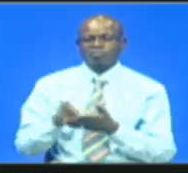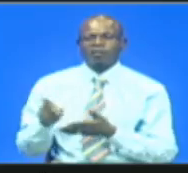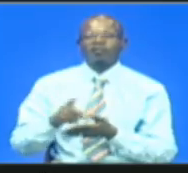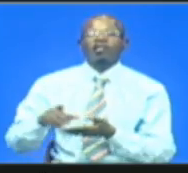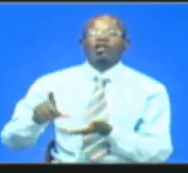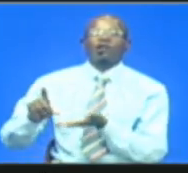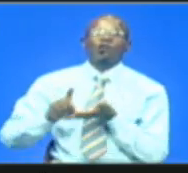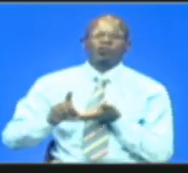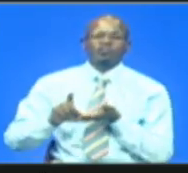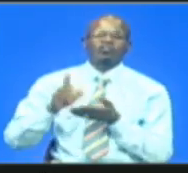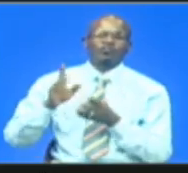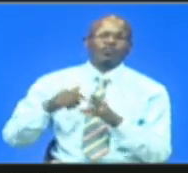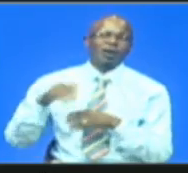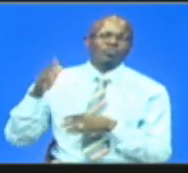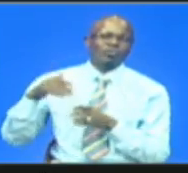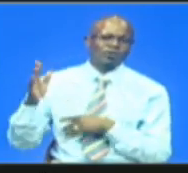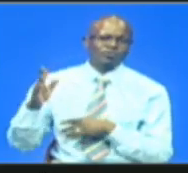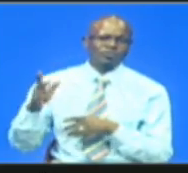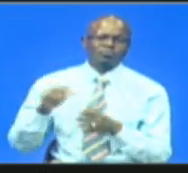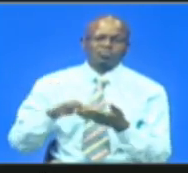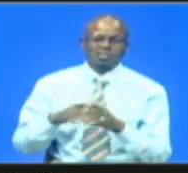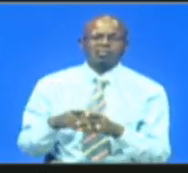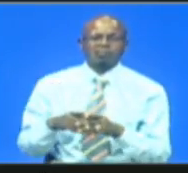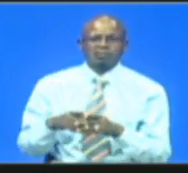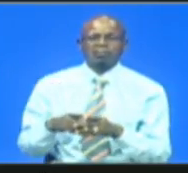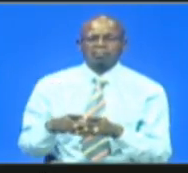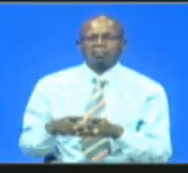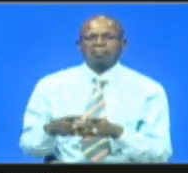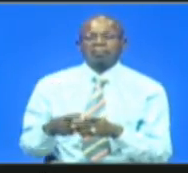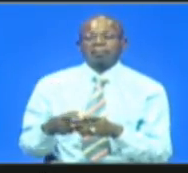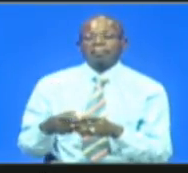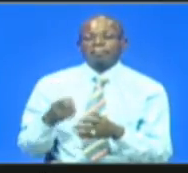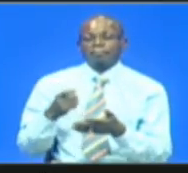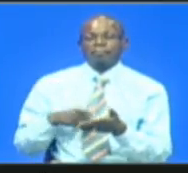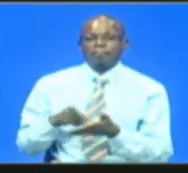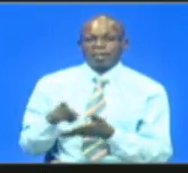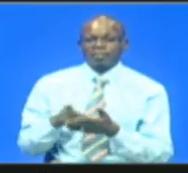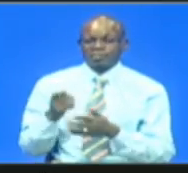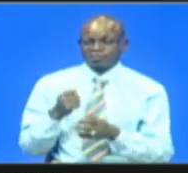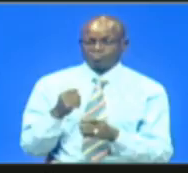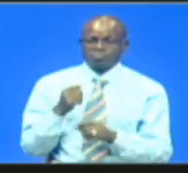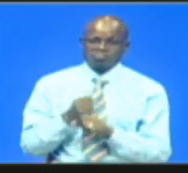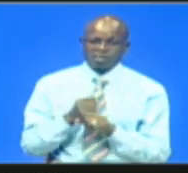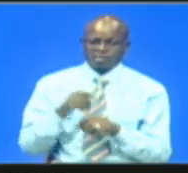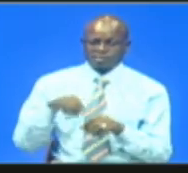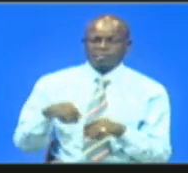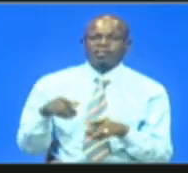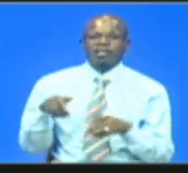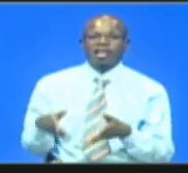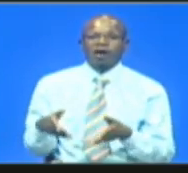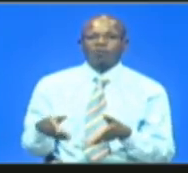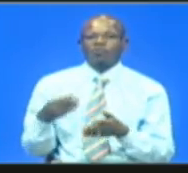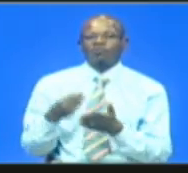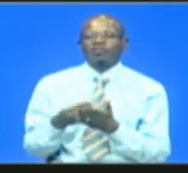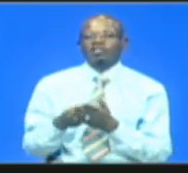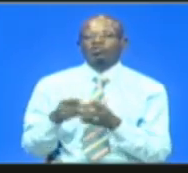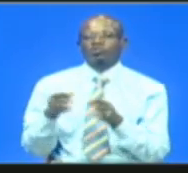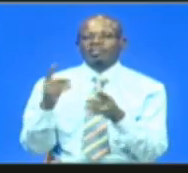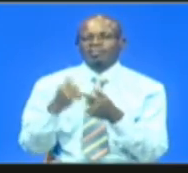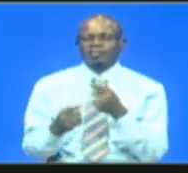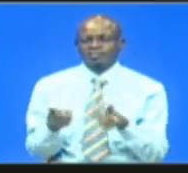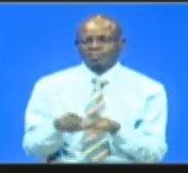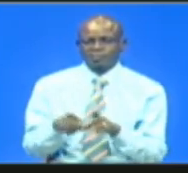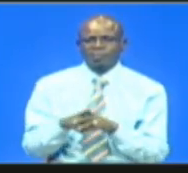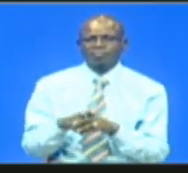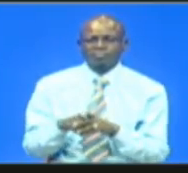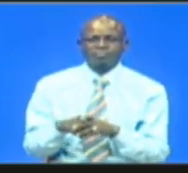a 46% rise from payments made in the current financial year. Estimates from the National Treasury project that this figure will rise to as high